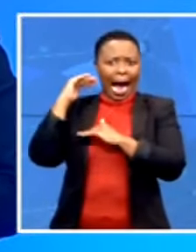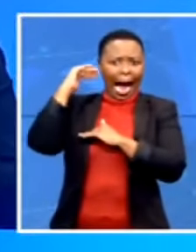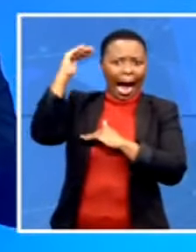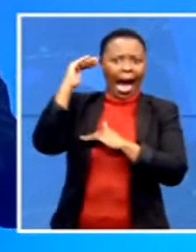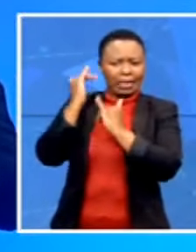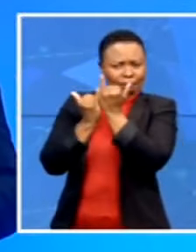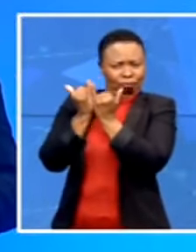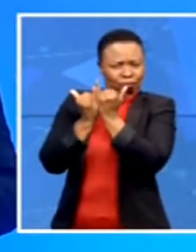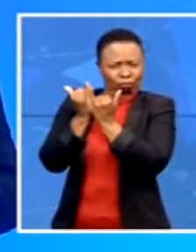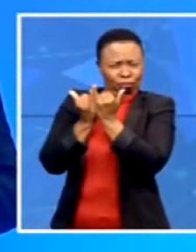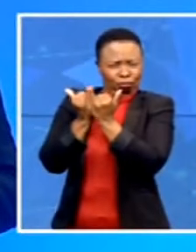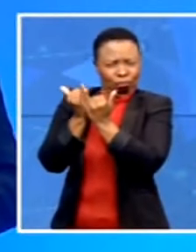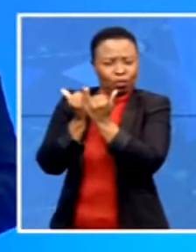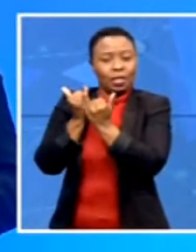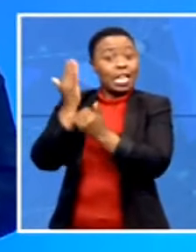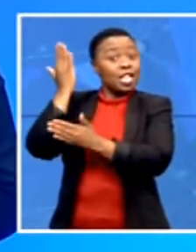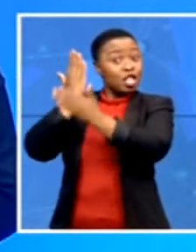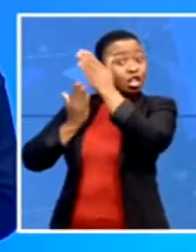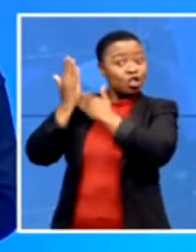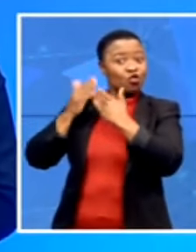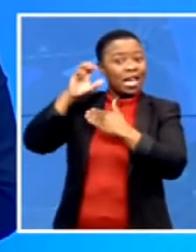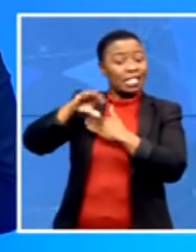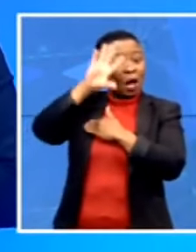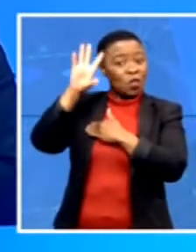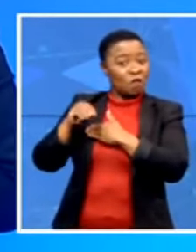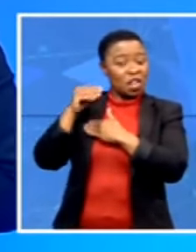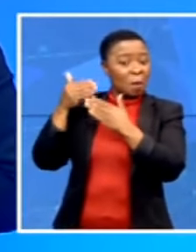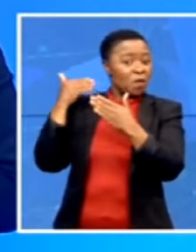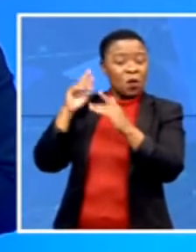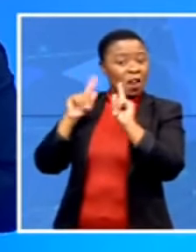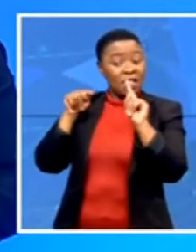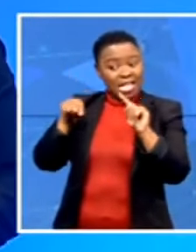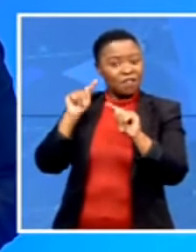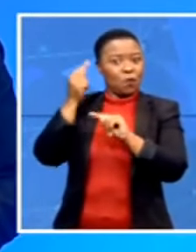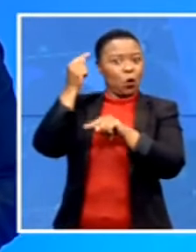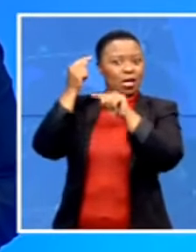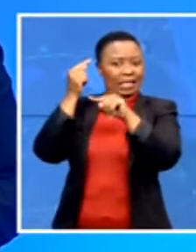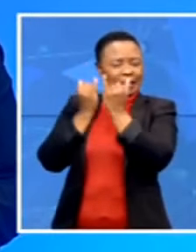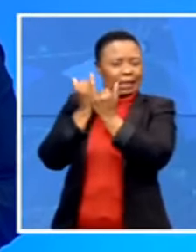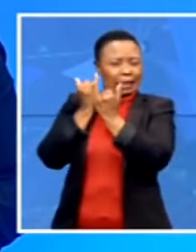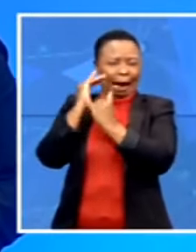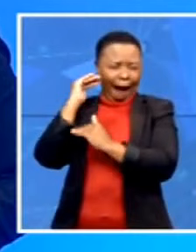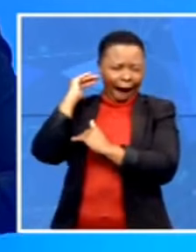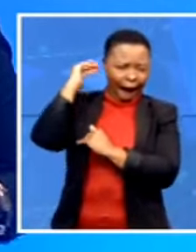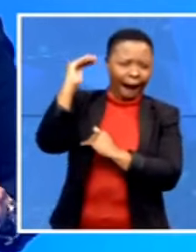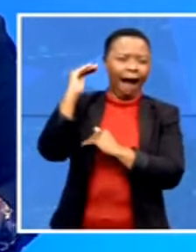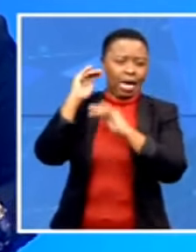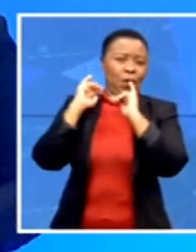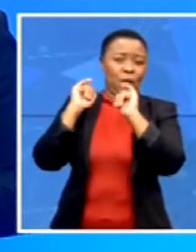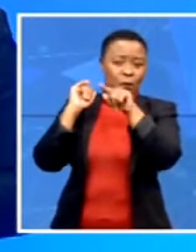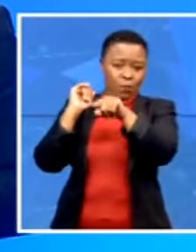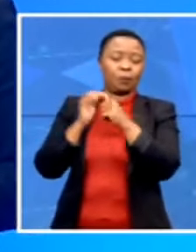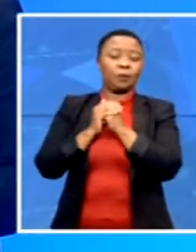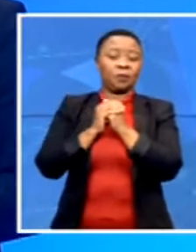Africa. Now, to protect the integrity of this democracy and these elections, the SABC also plays a major role, important